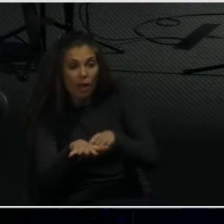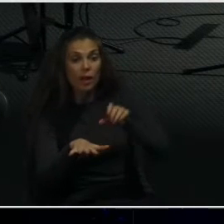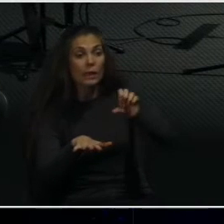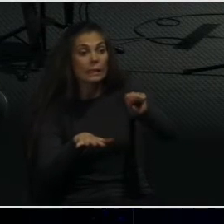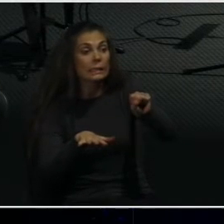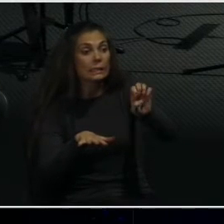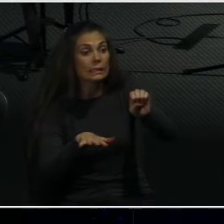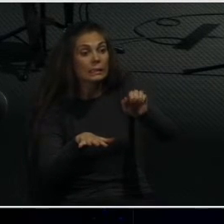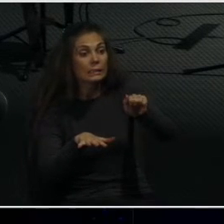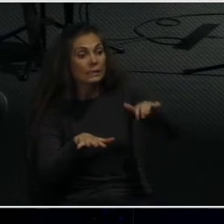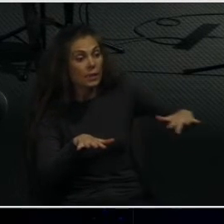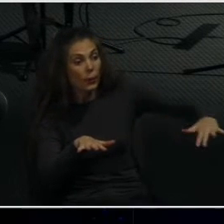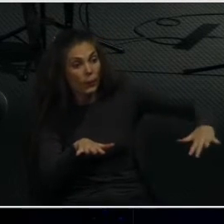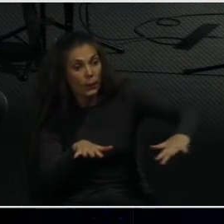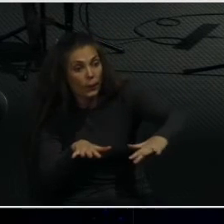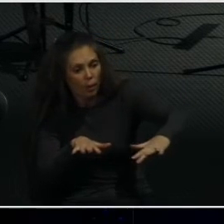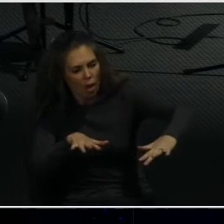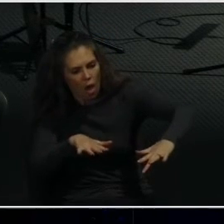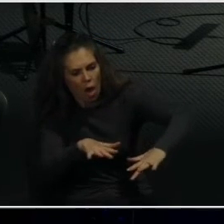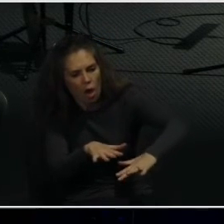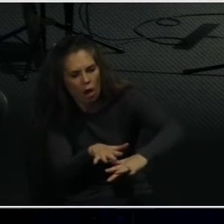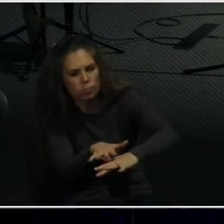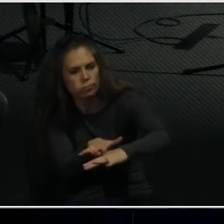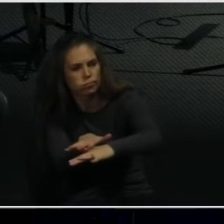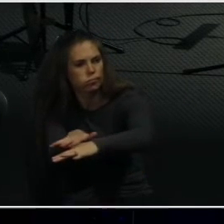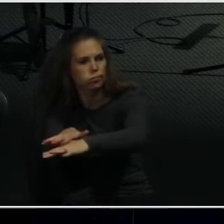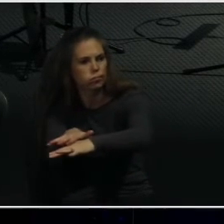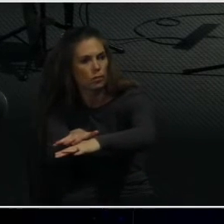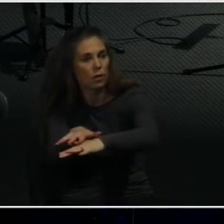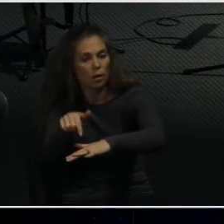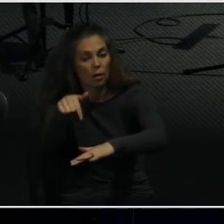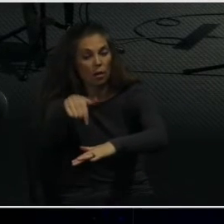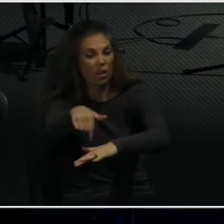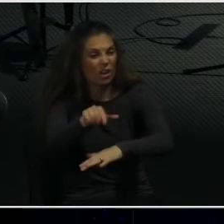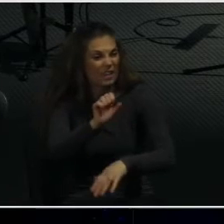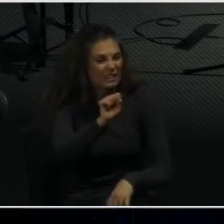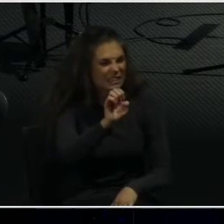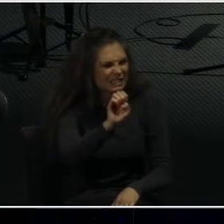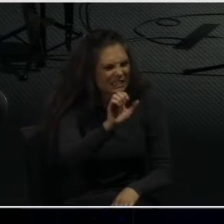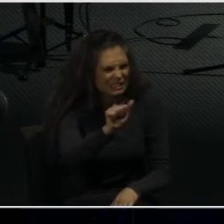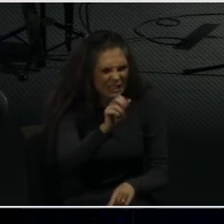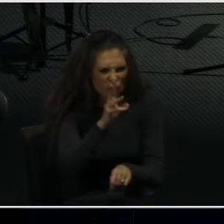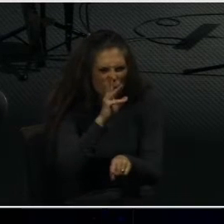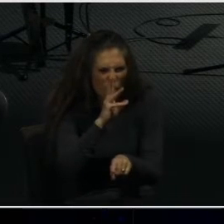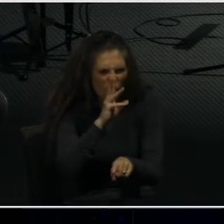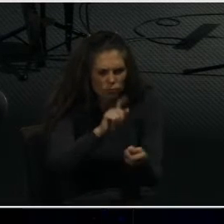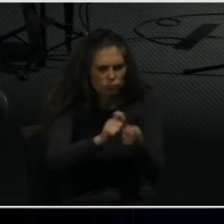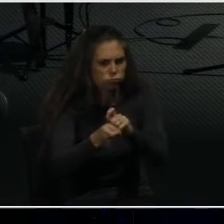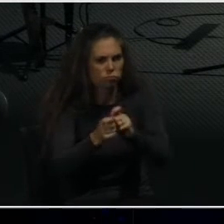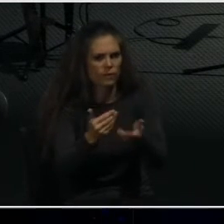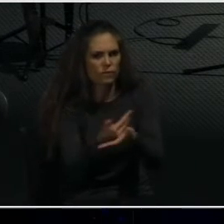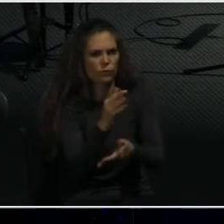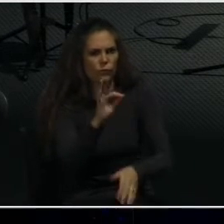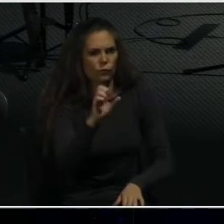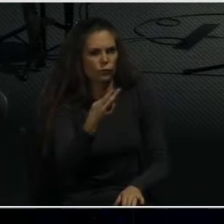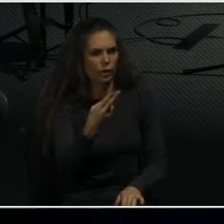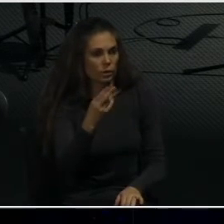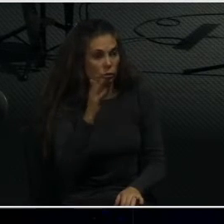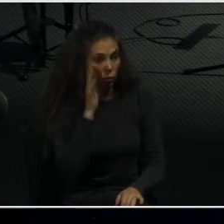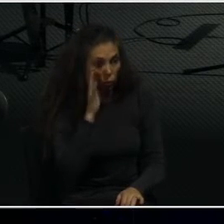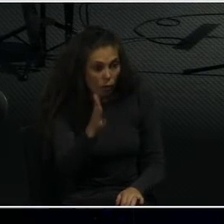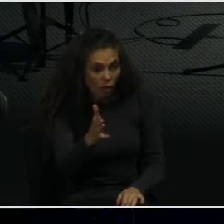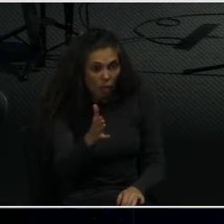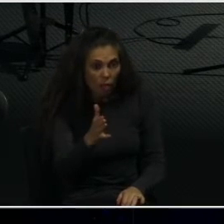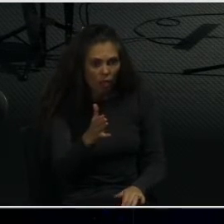every living creature that swarms will live, and there will be very many fish. For this water goes there, that the waters of